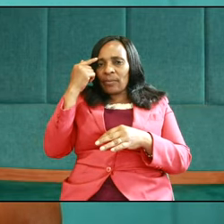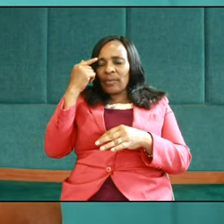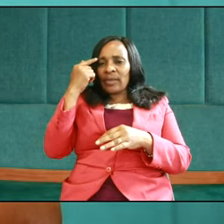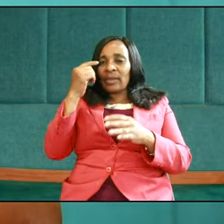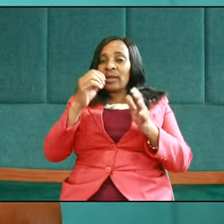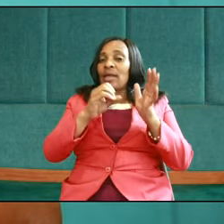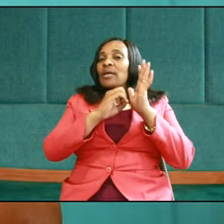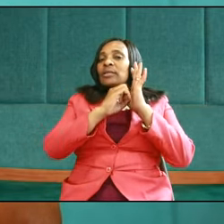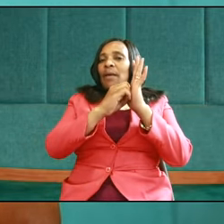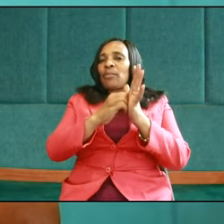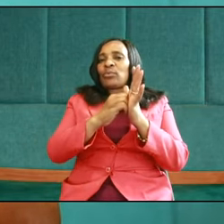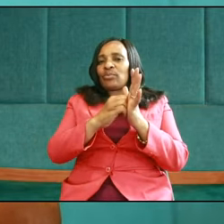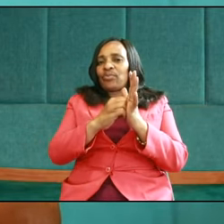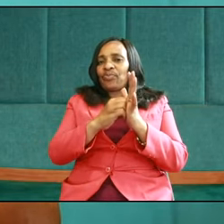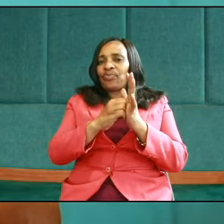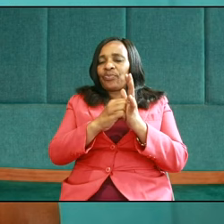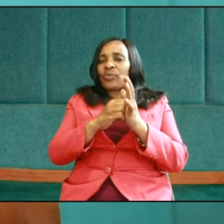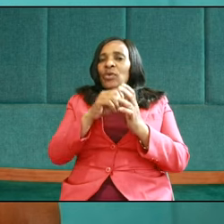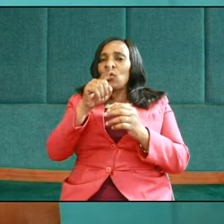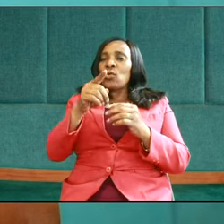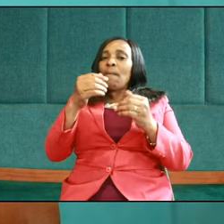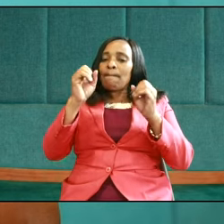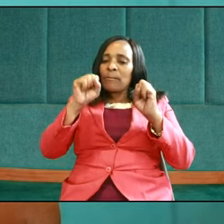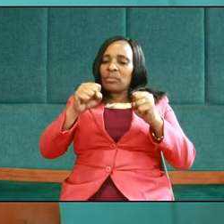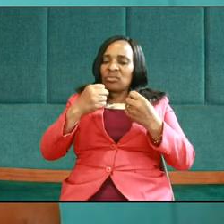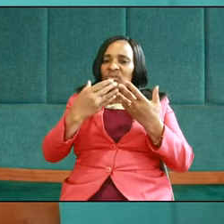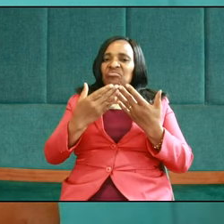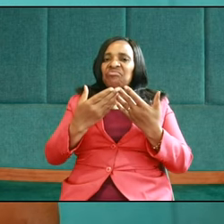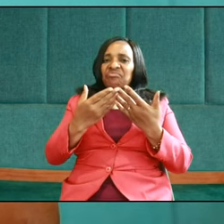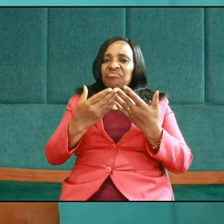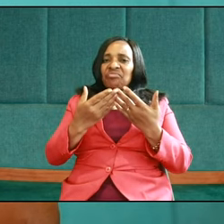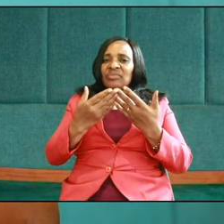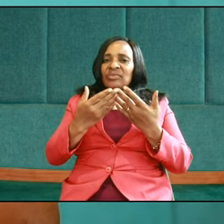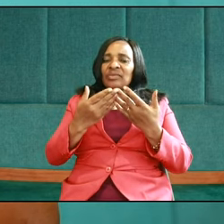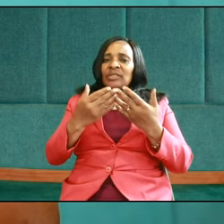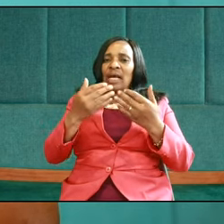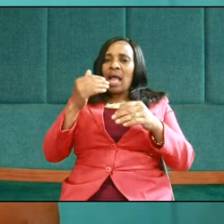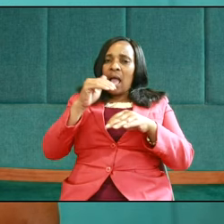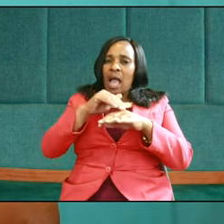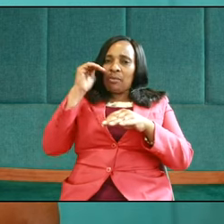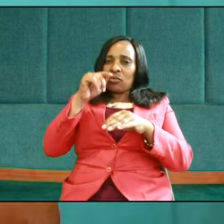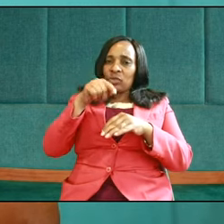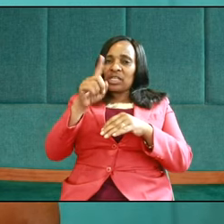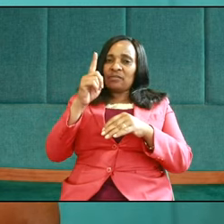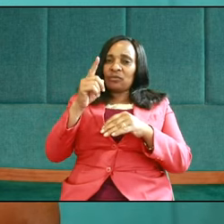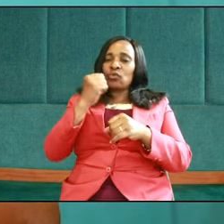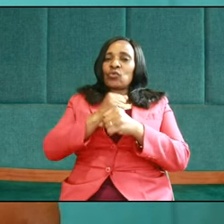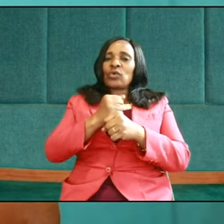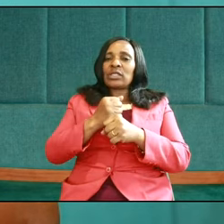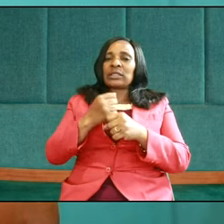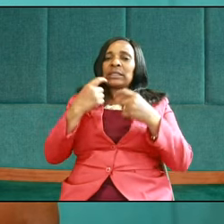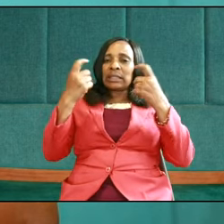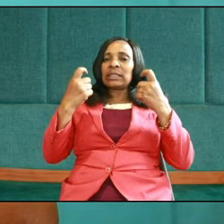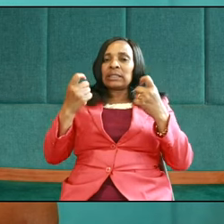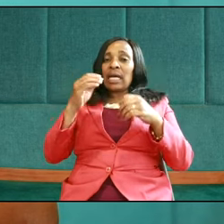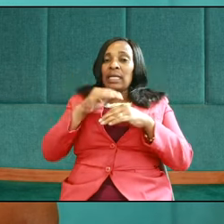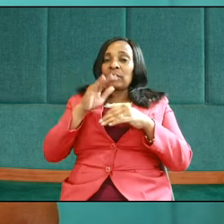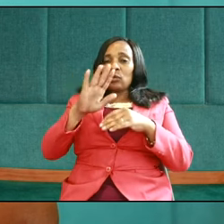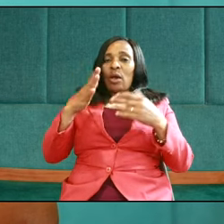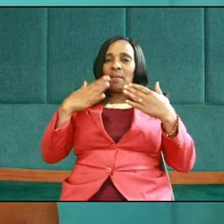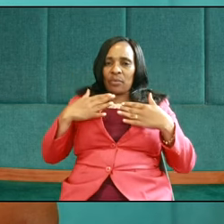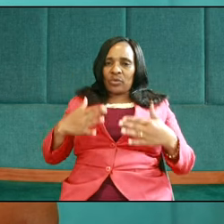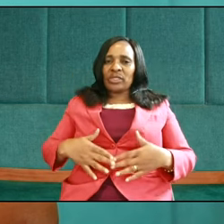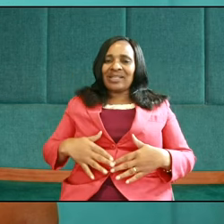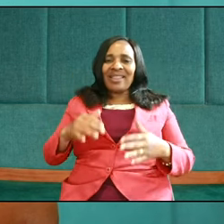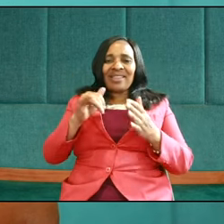for example, like, you can also harm yourself by doing some sins against your body. Of course,